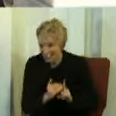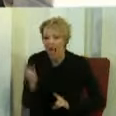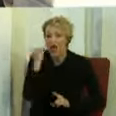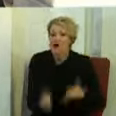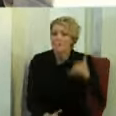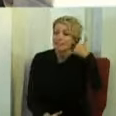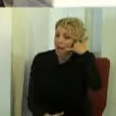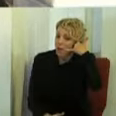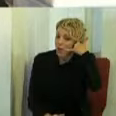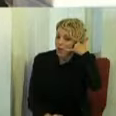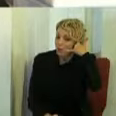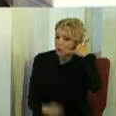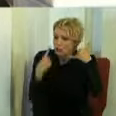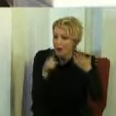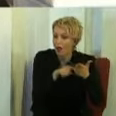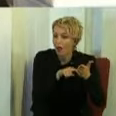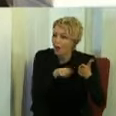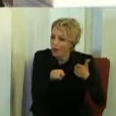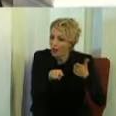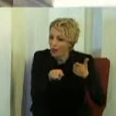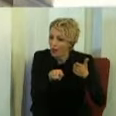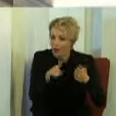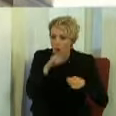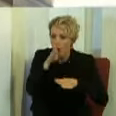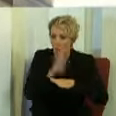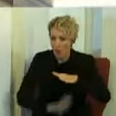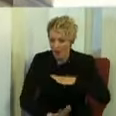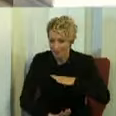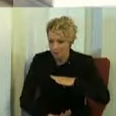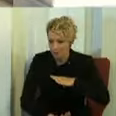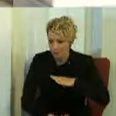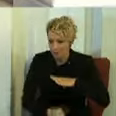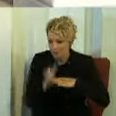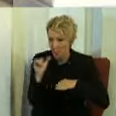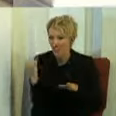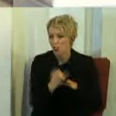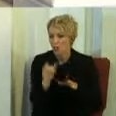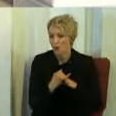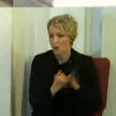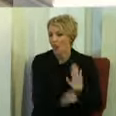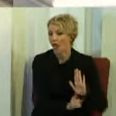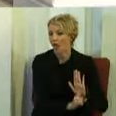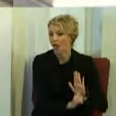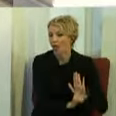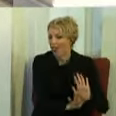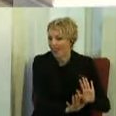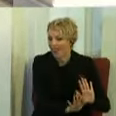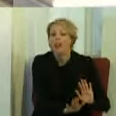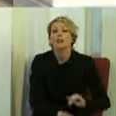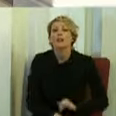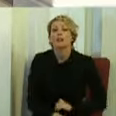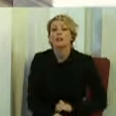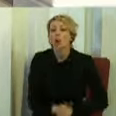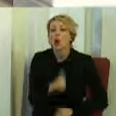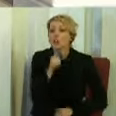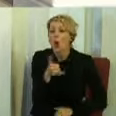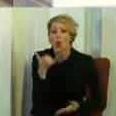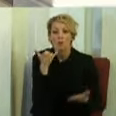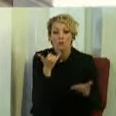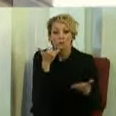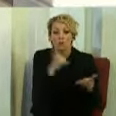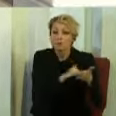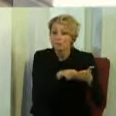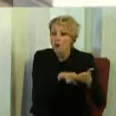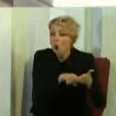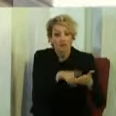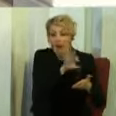take it out and move it to silent so that we can have some uninterrupted worship time this morning. Of course, we don't want you to turn your phones off. We want